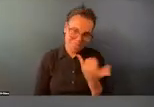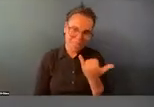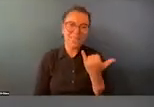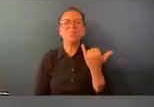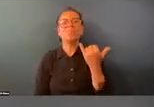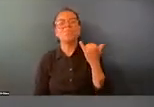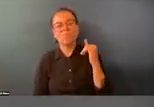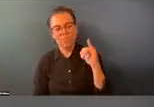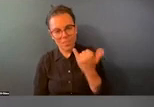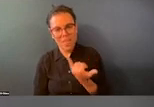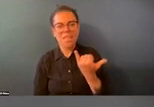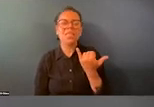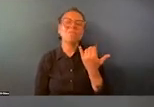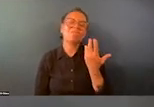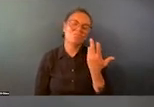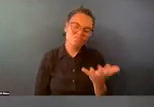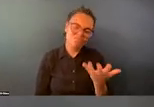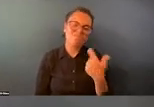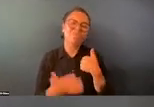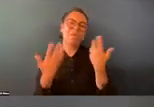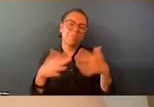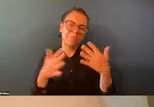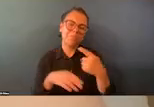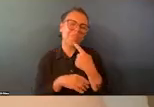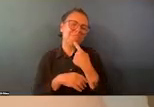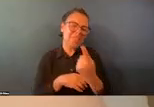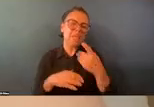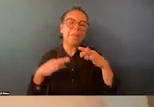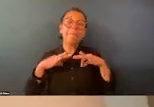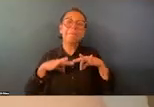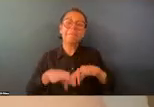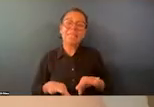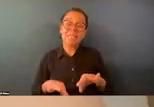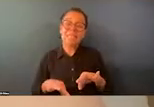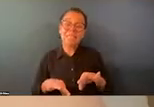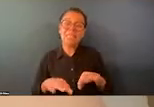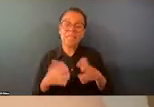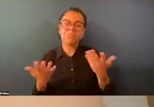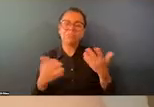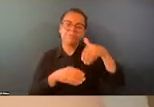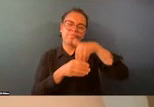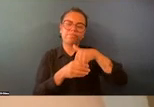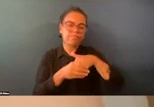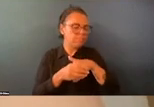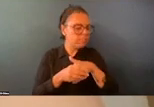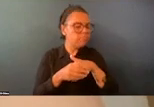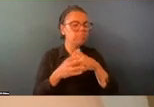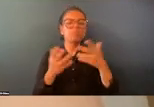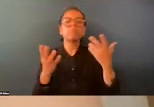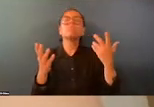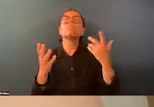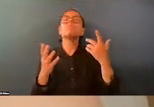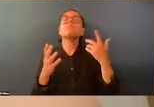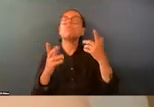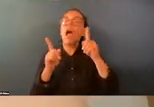Yes, I mentioned about the Ministry of Water Resources in Tajikistan. It's